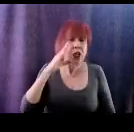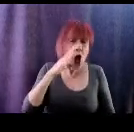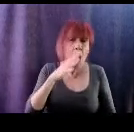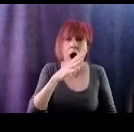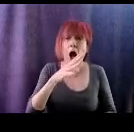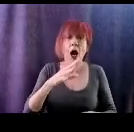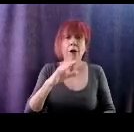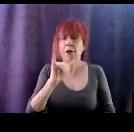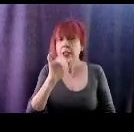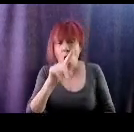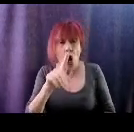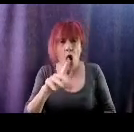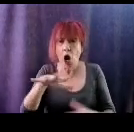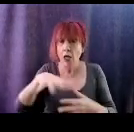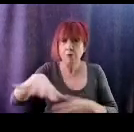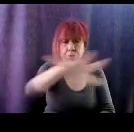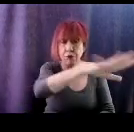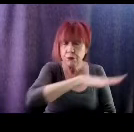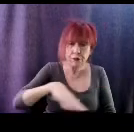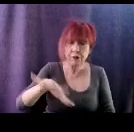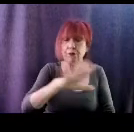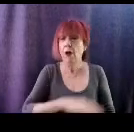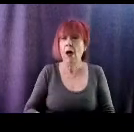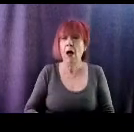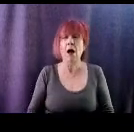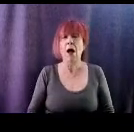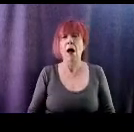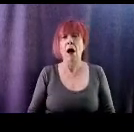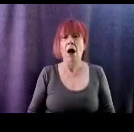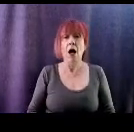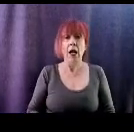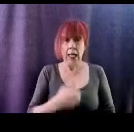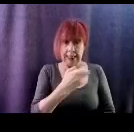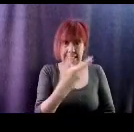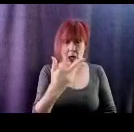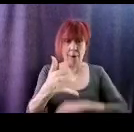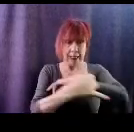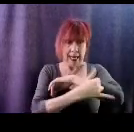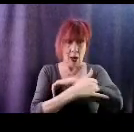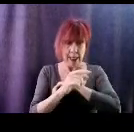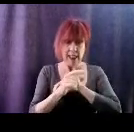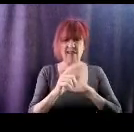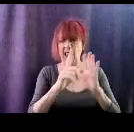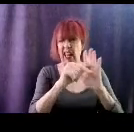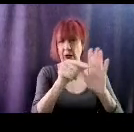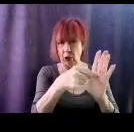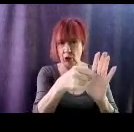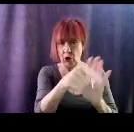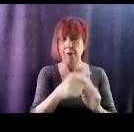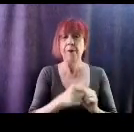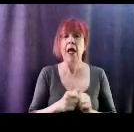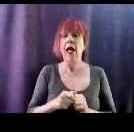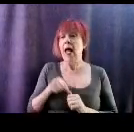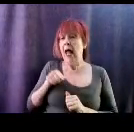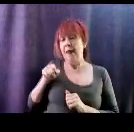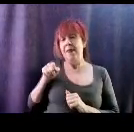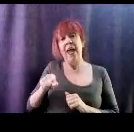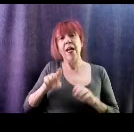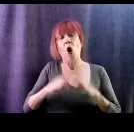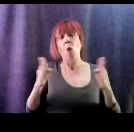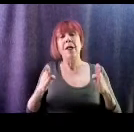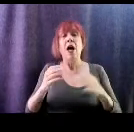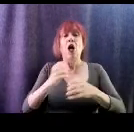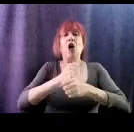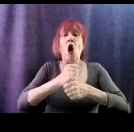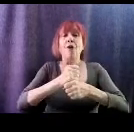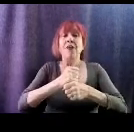class project. In some counties, and we're going to show you one later, they open up a coffee or a snack service within the